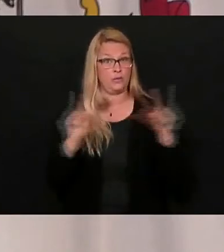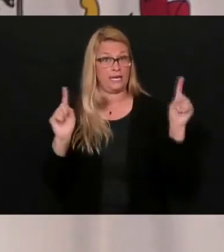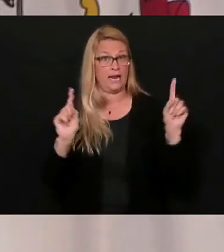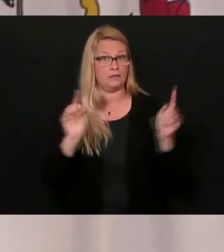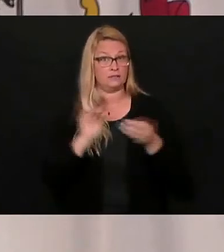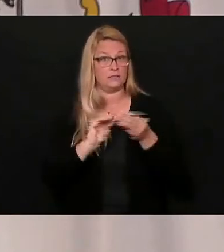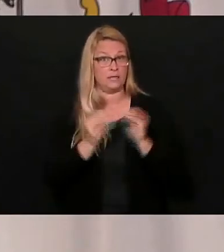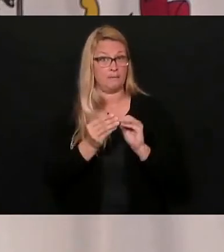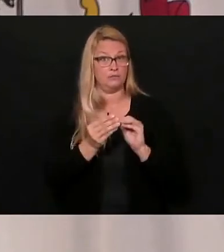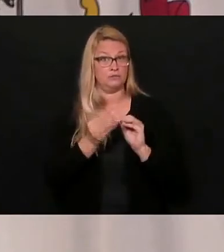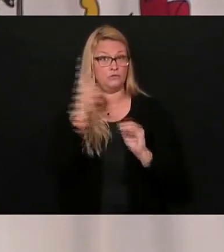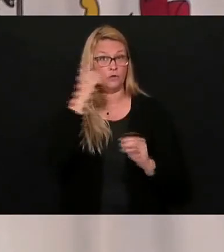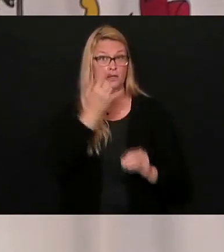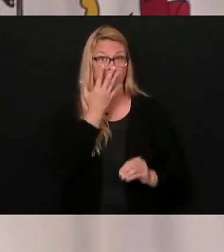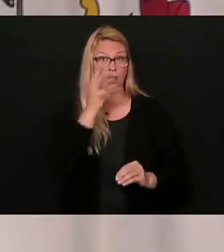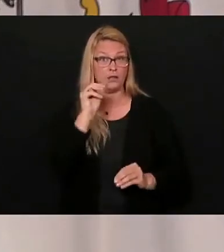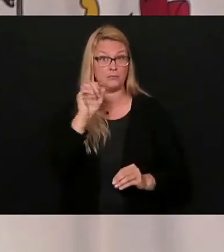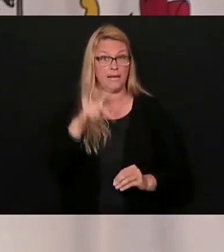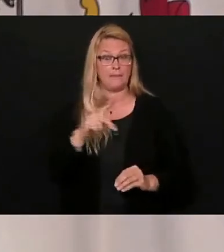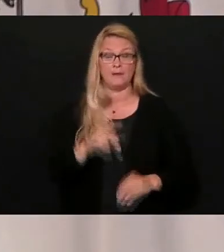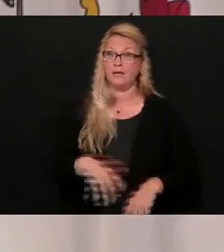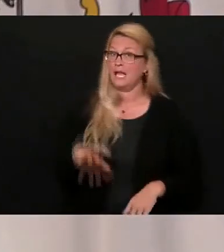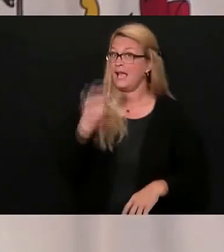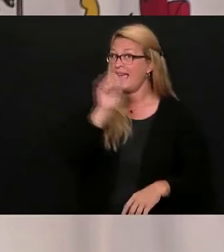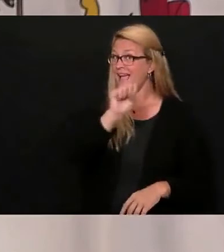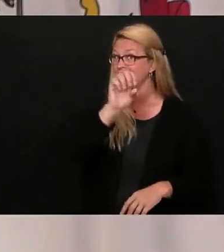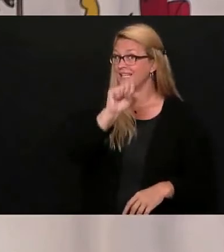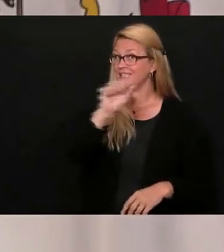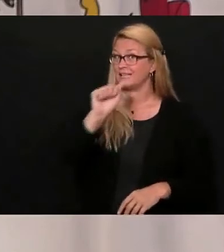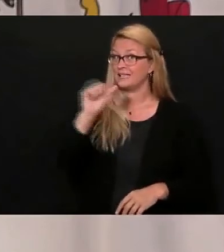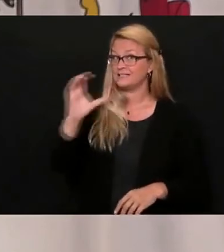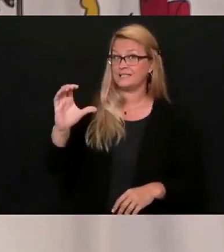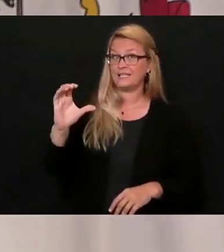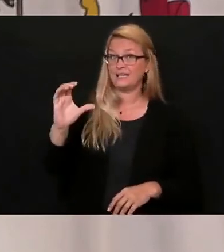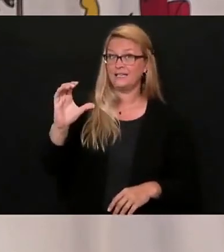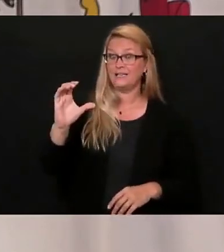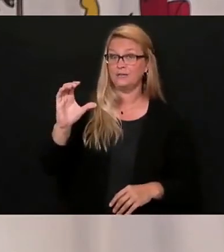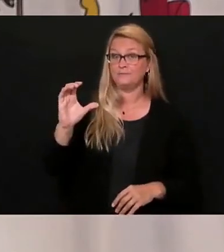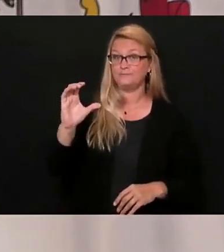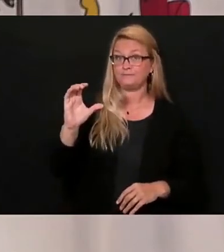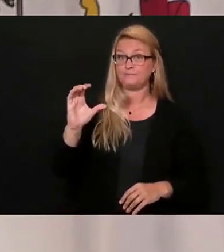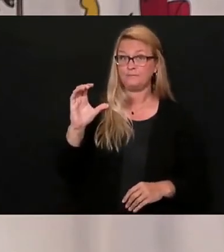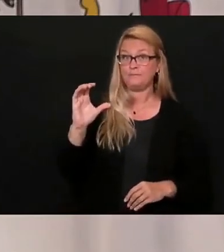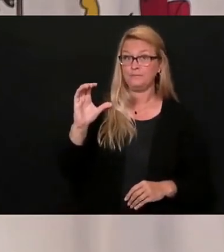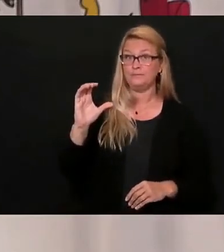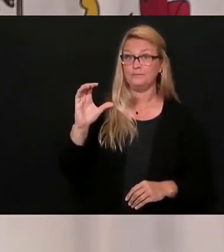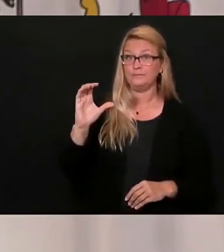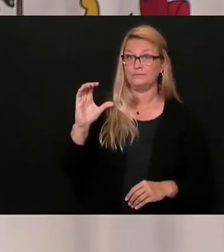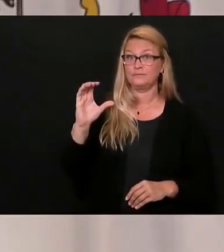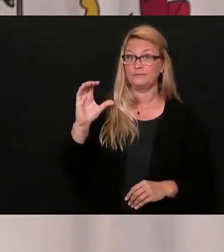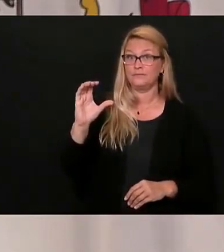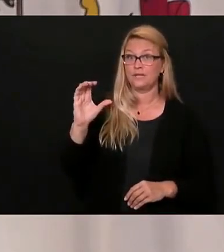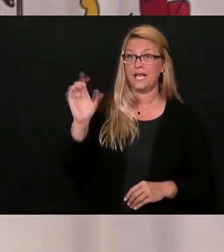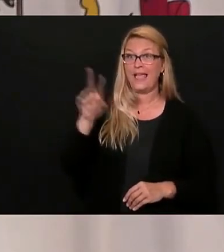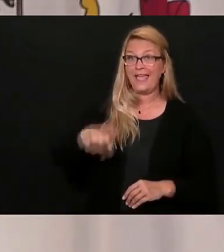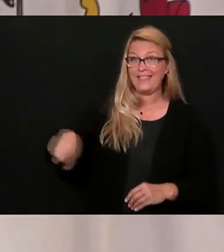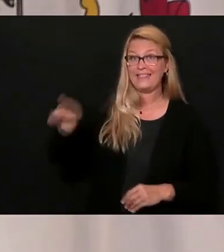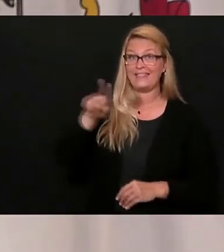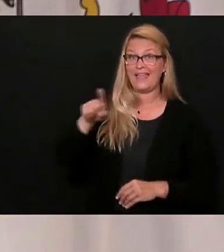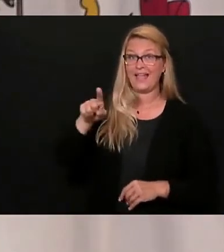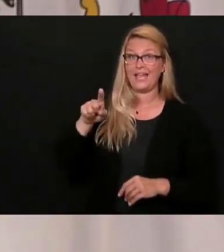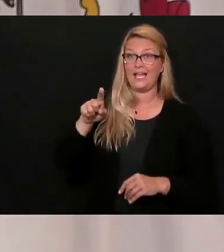the standpoint of the SSAC, and they have